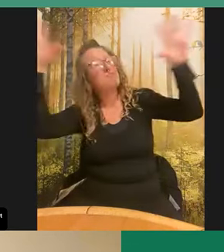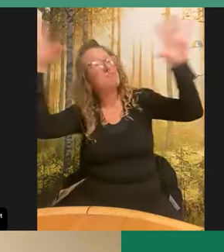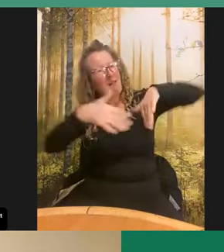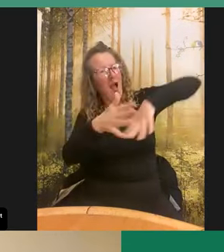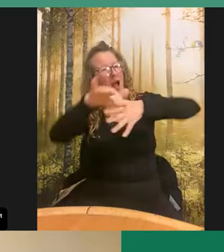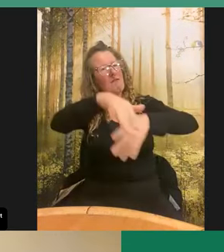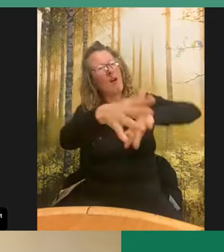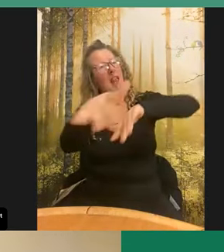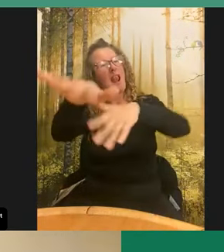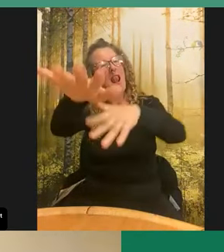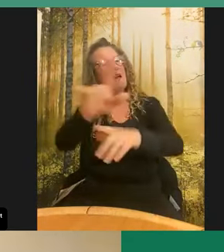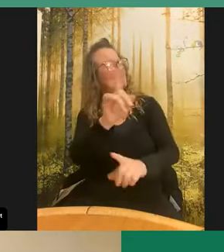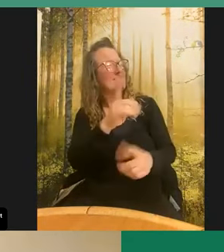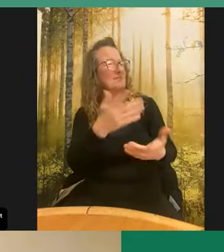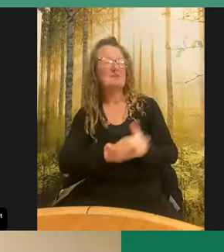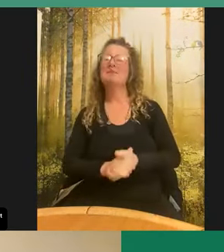so interested,